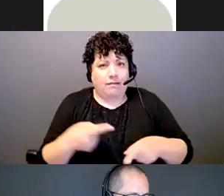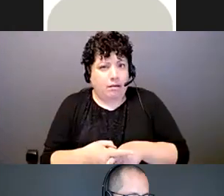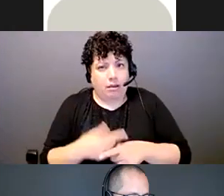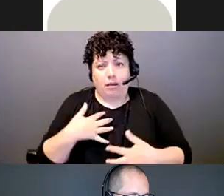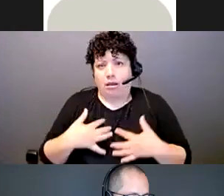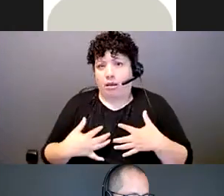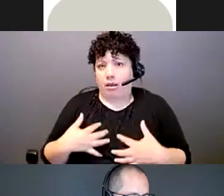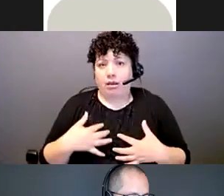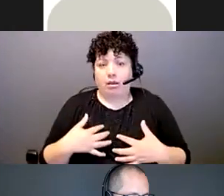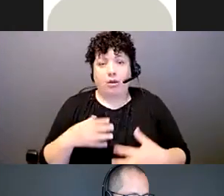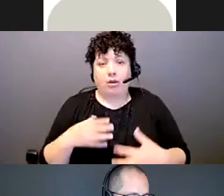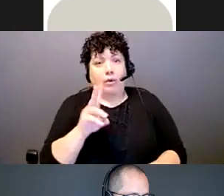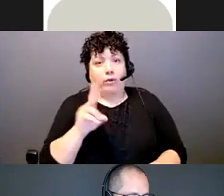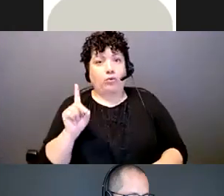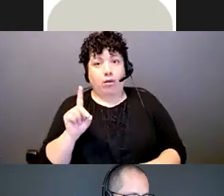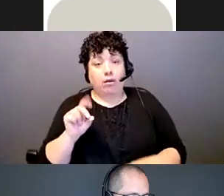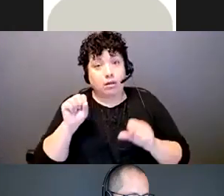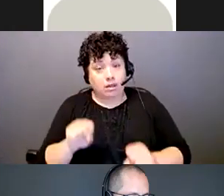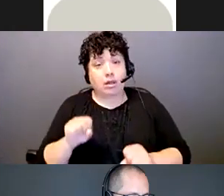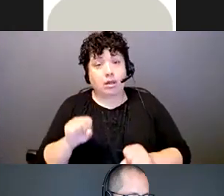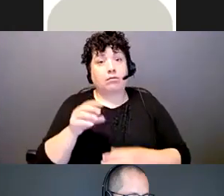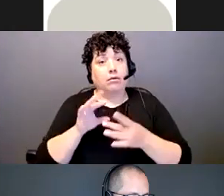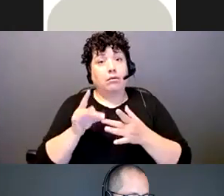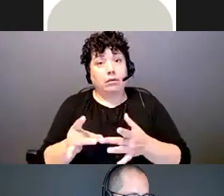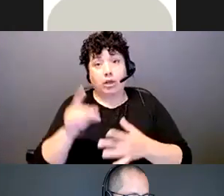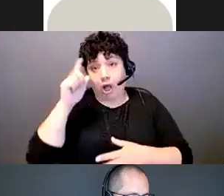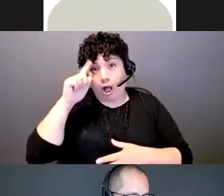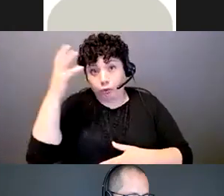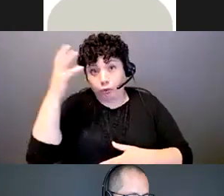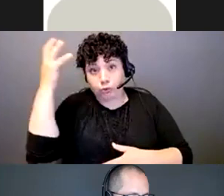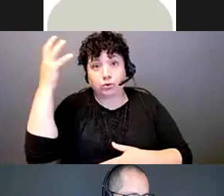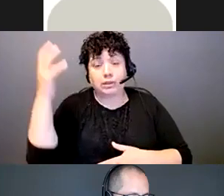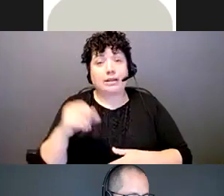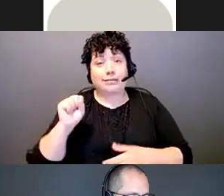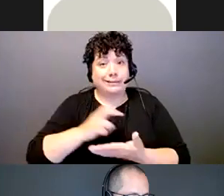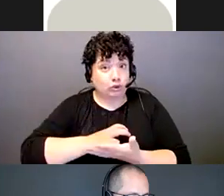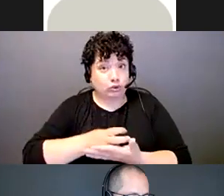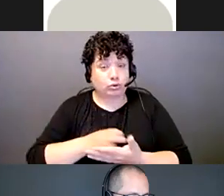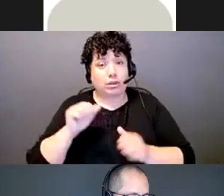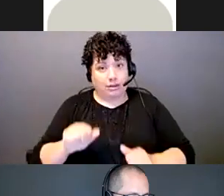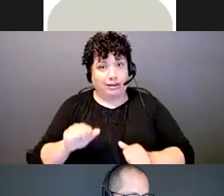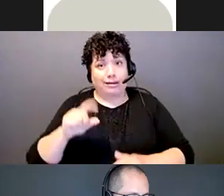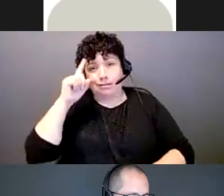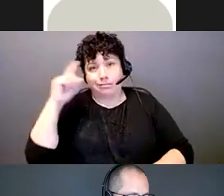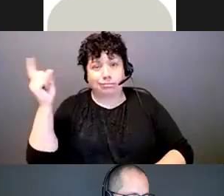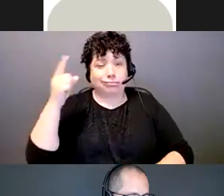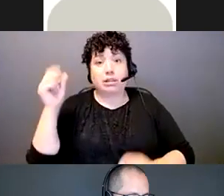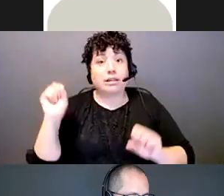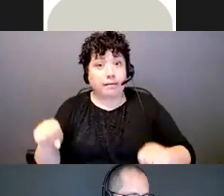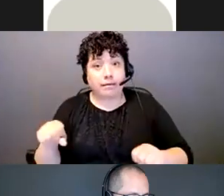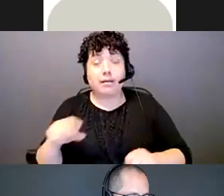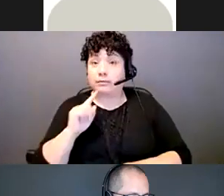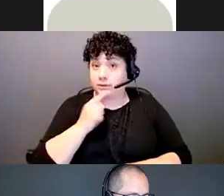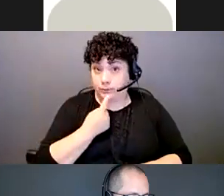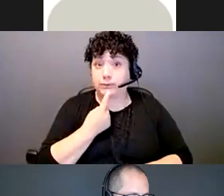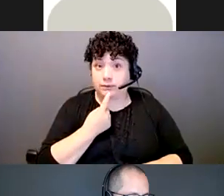such as hallucinations, seizures, and delirium. And those are serious. They need and require